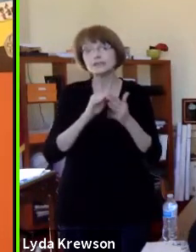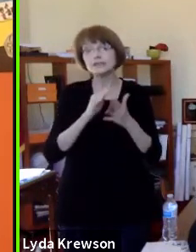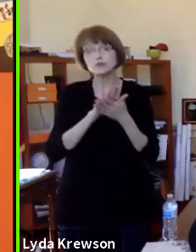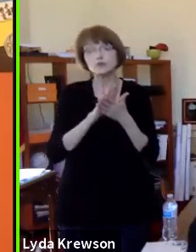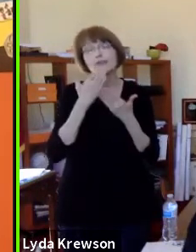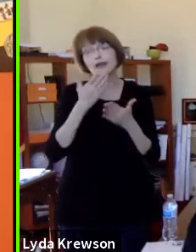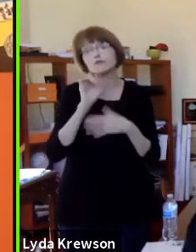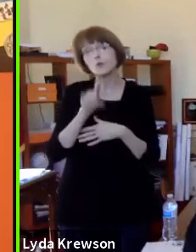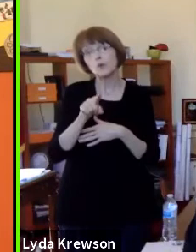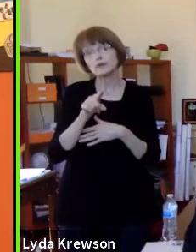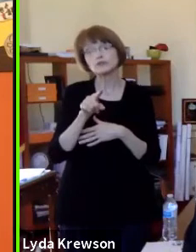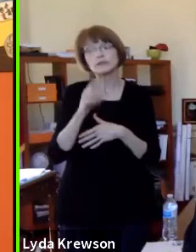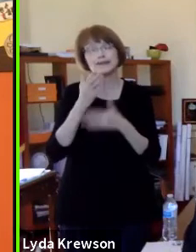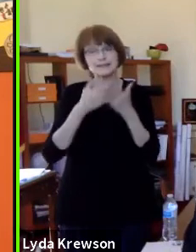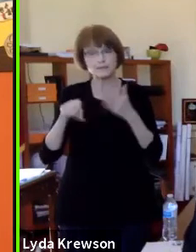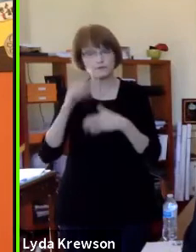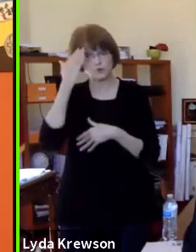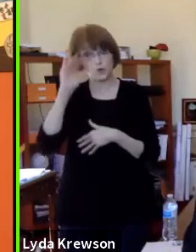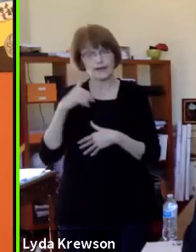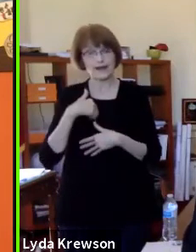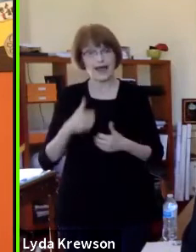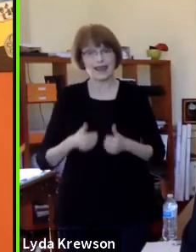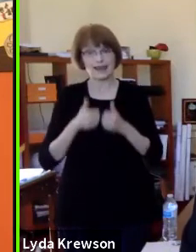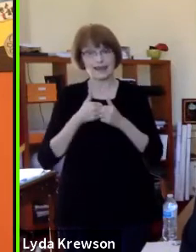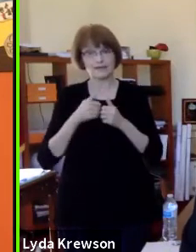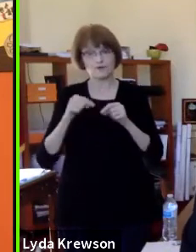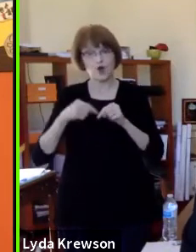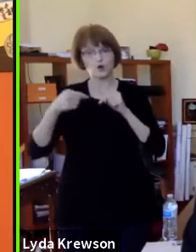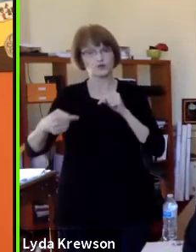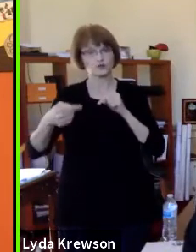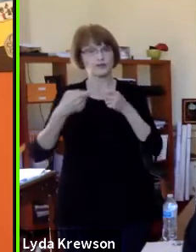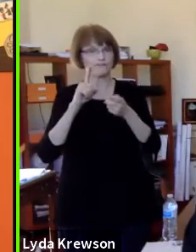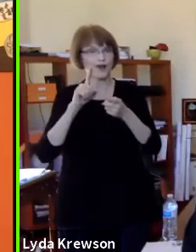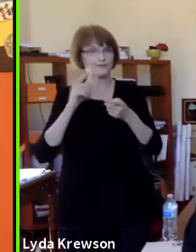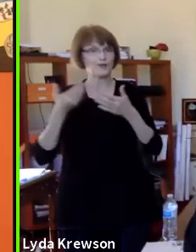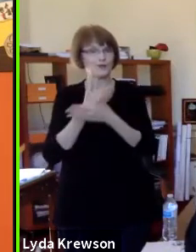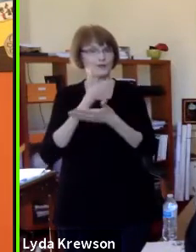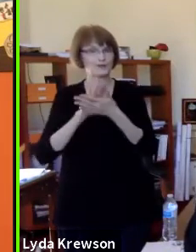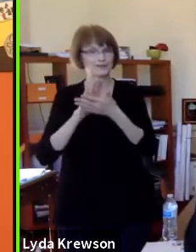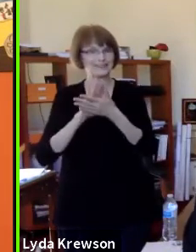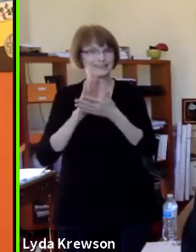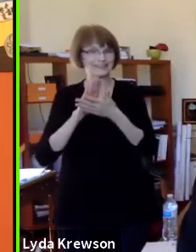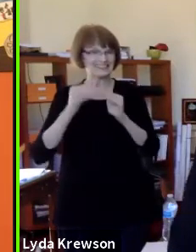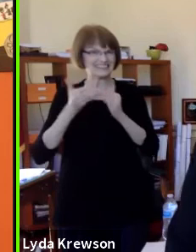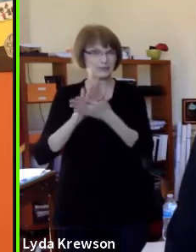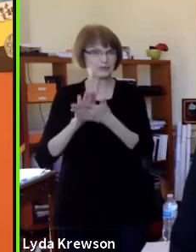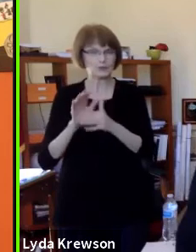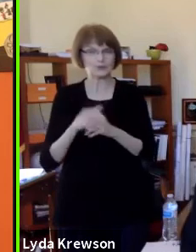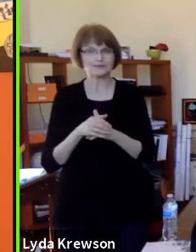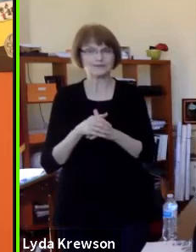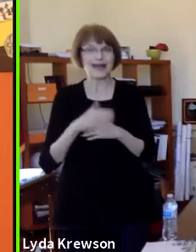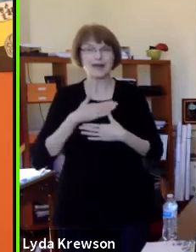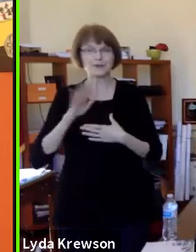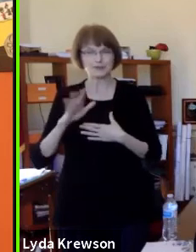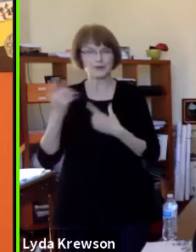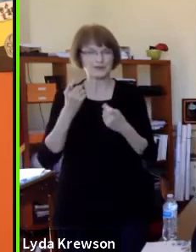that question. Some of you know that I live across the street from New City School, so always appreciate your questions